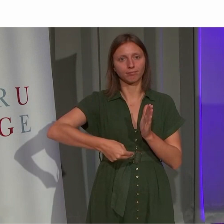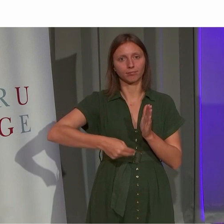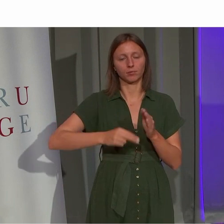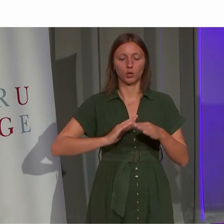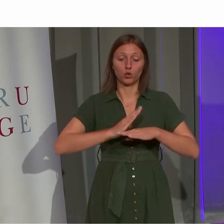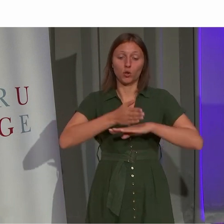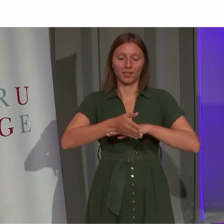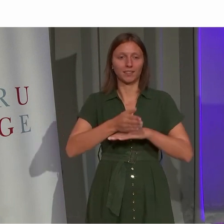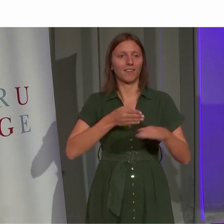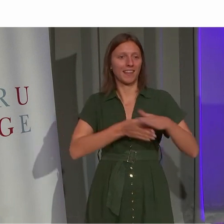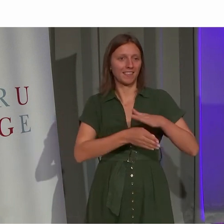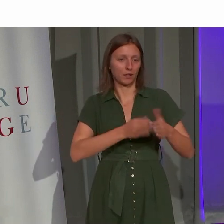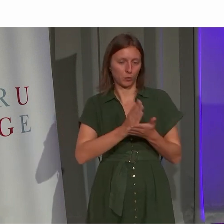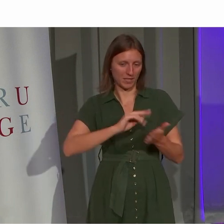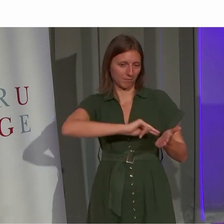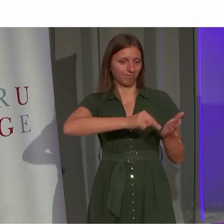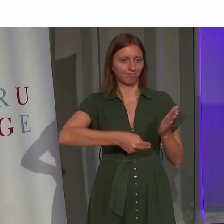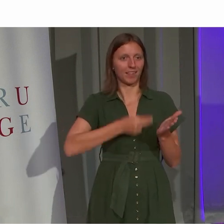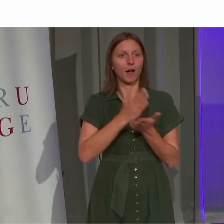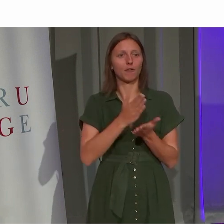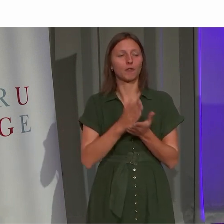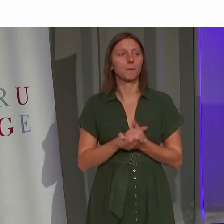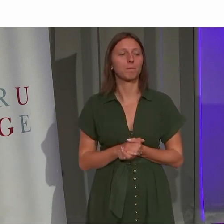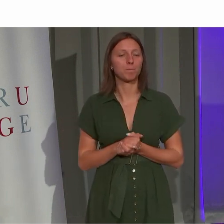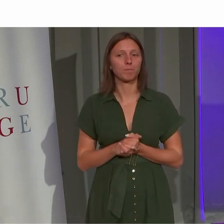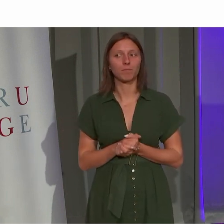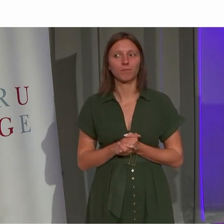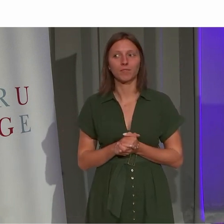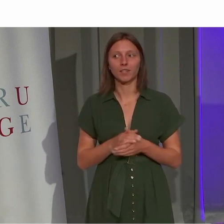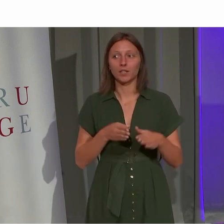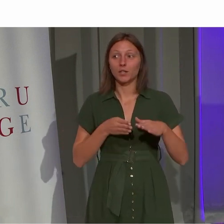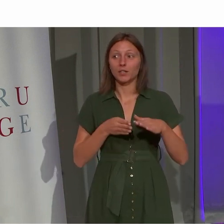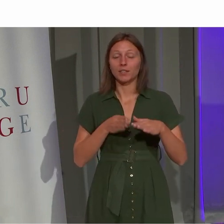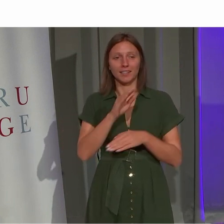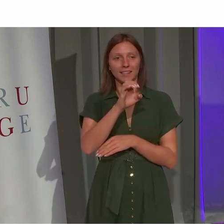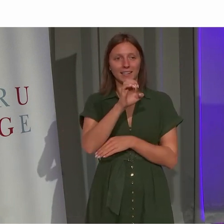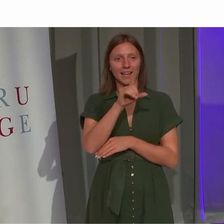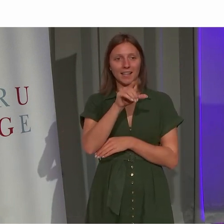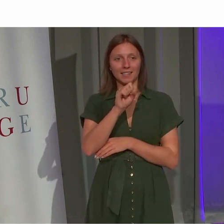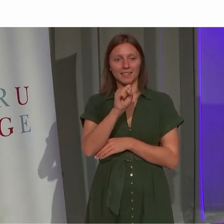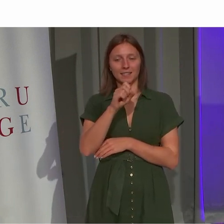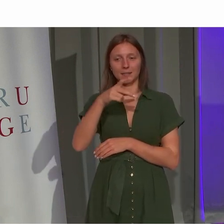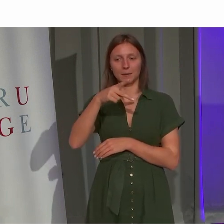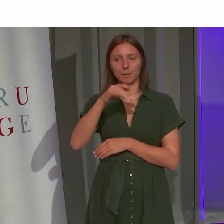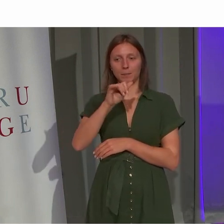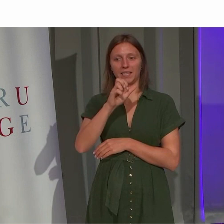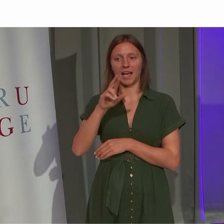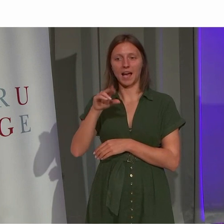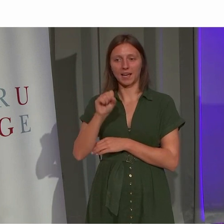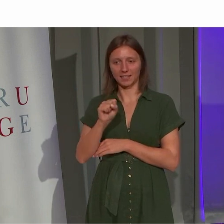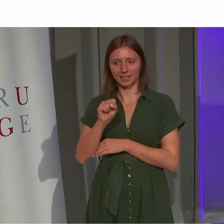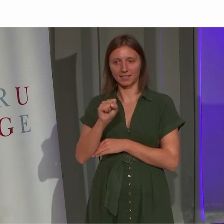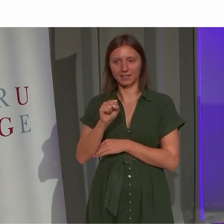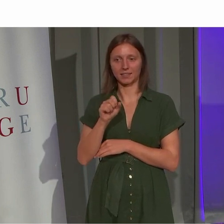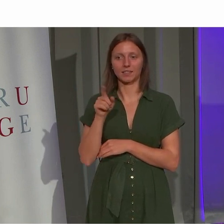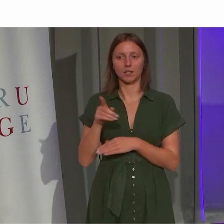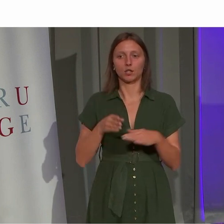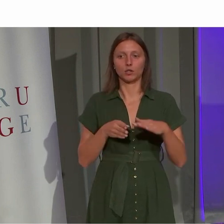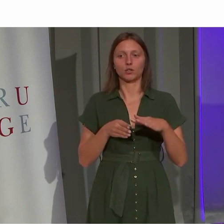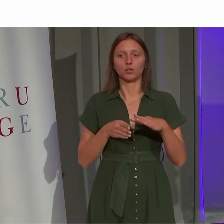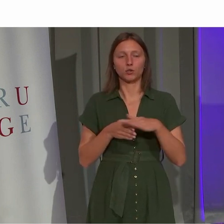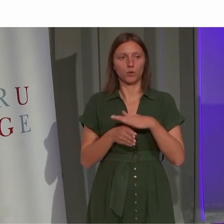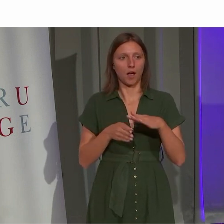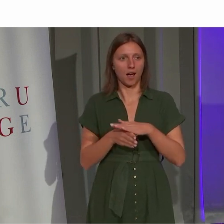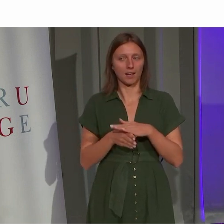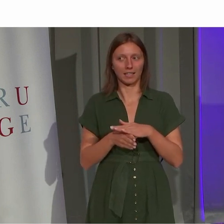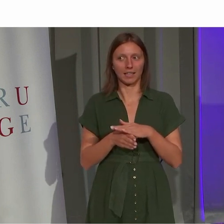an Accessible City as well, the charter drawn up by Inter. The accessibility officer is Els Pieraerts, and the plan